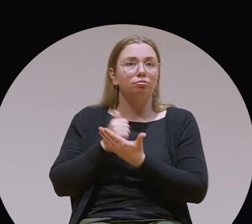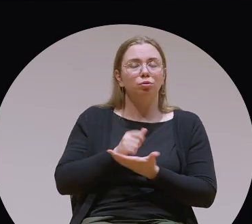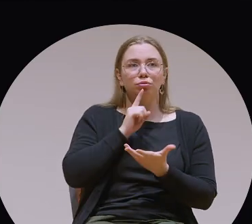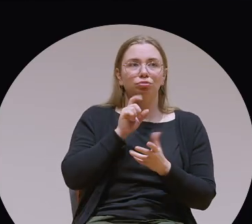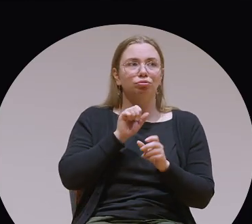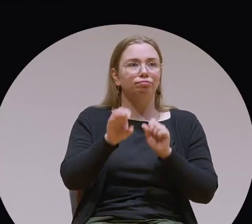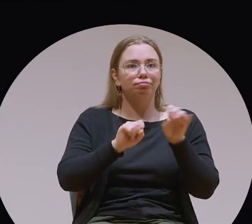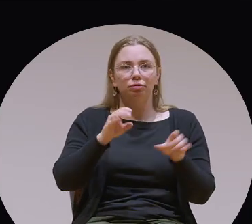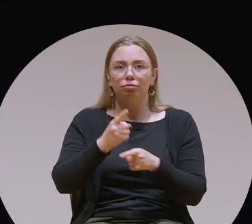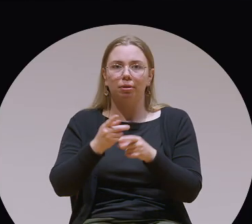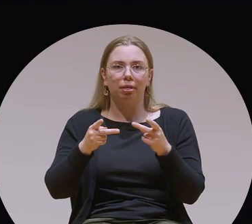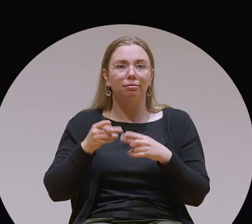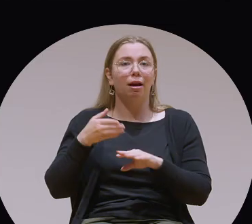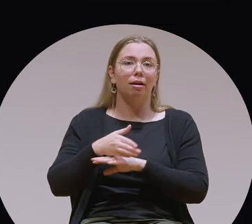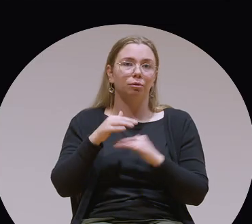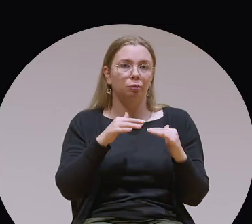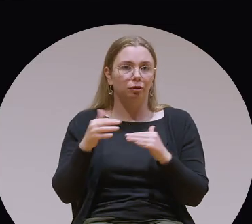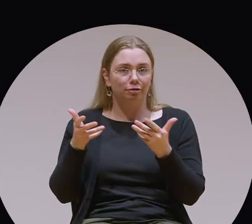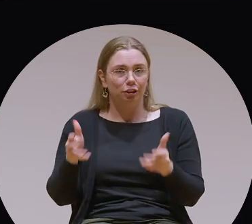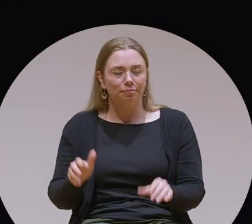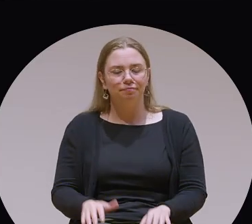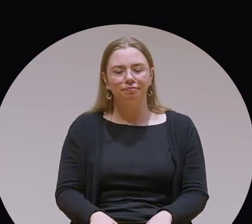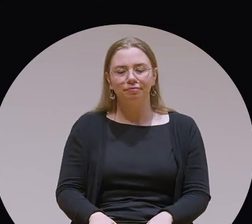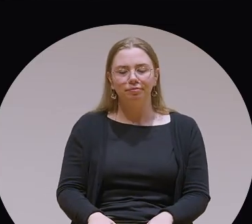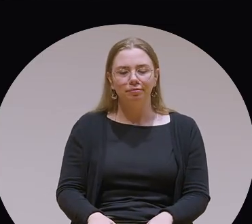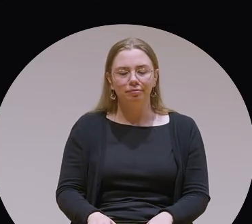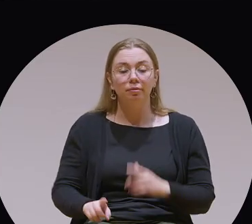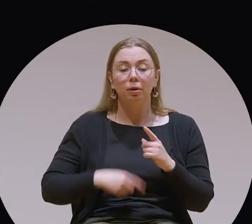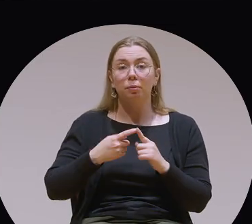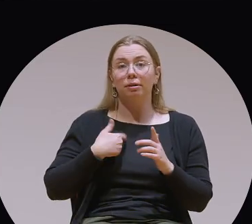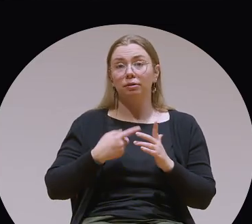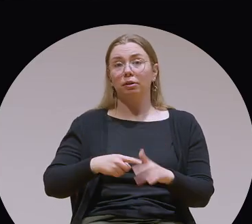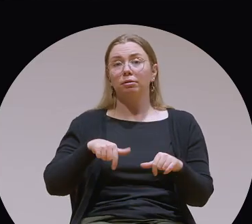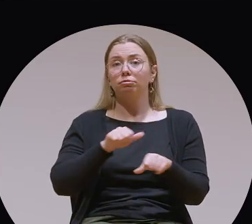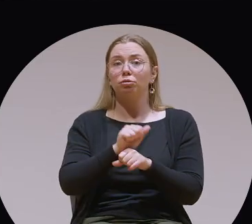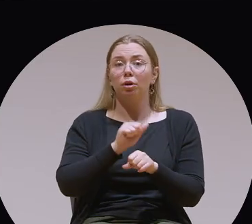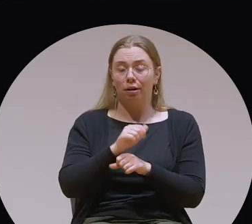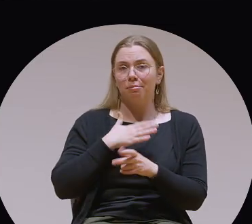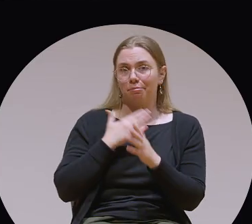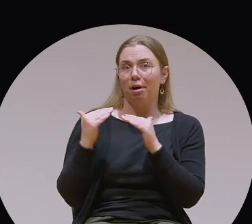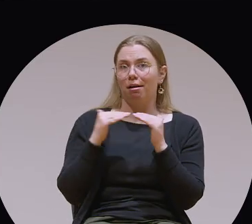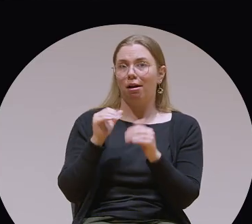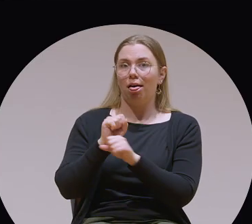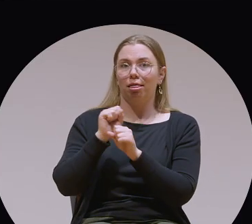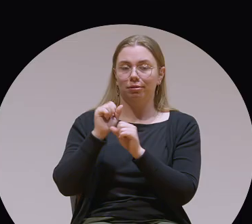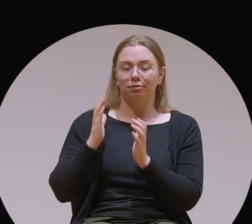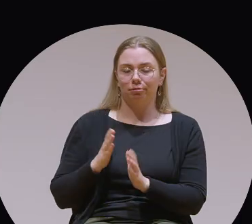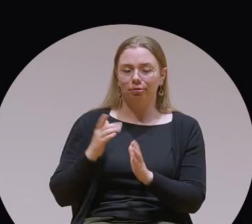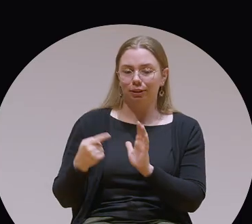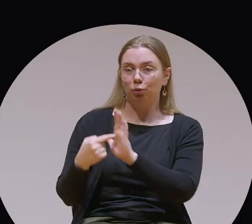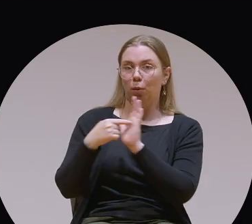a focus at the Met. When I first joined, again, I was speaking to my colleagues, and they showed me this, which is this is the first